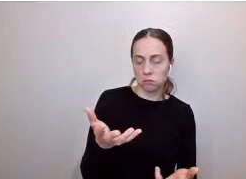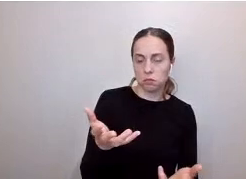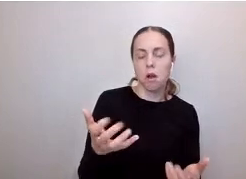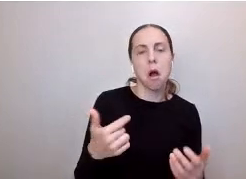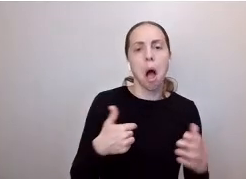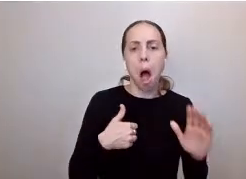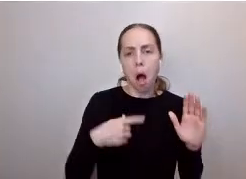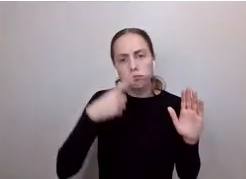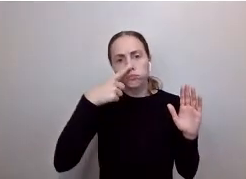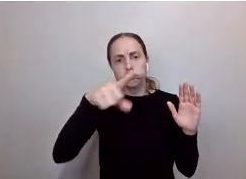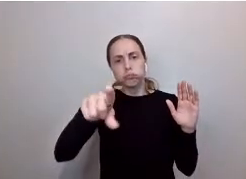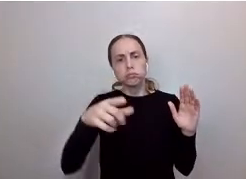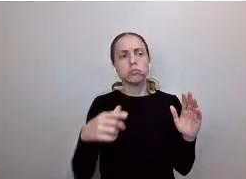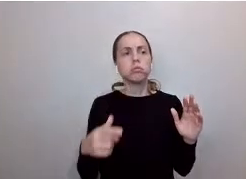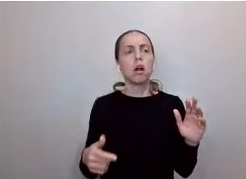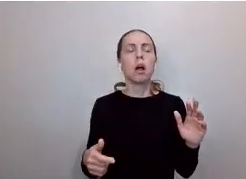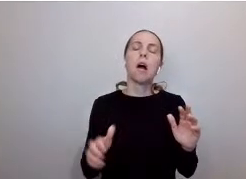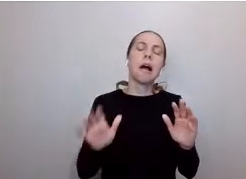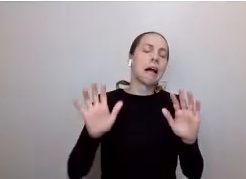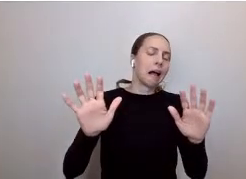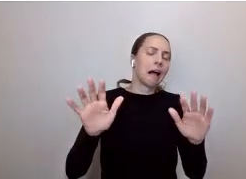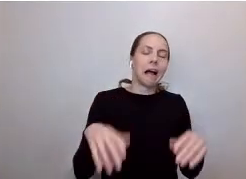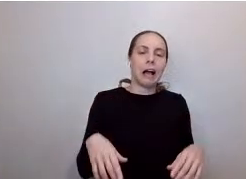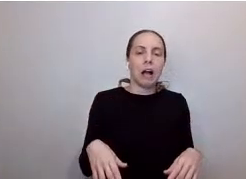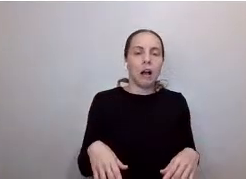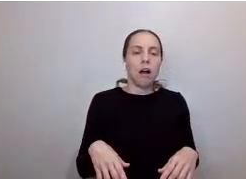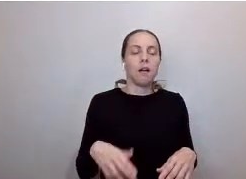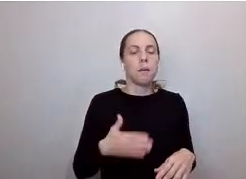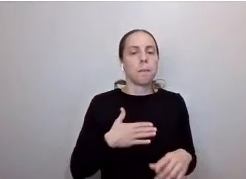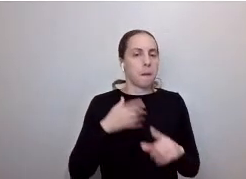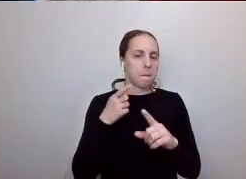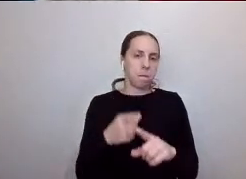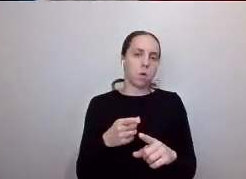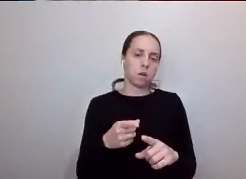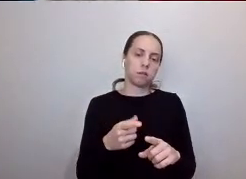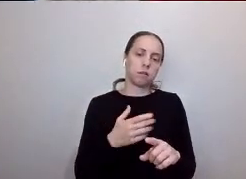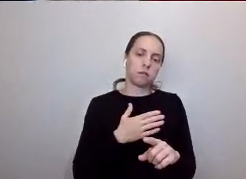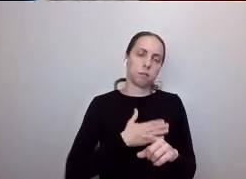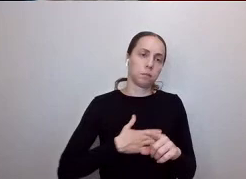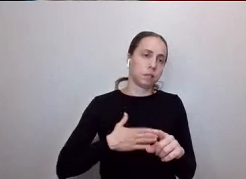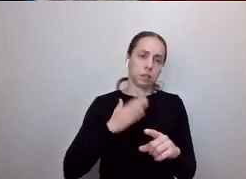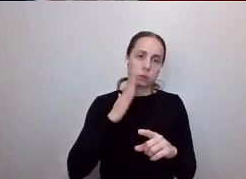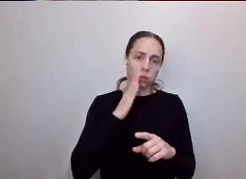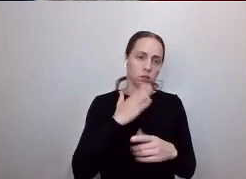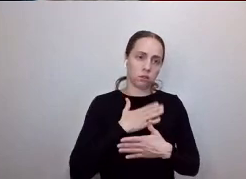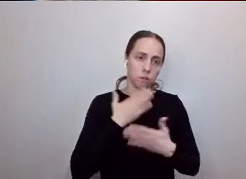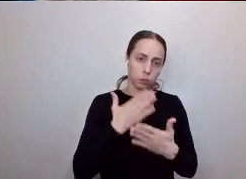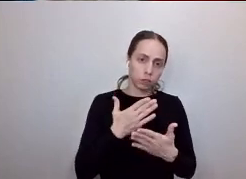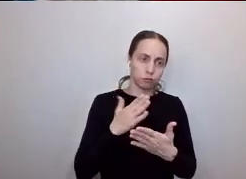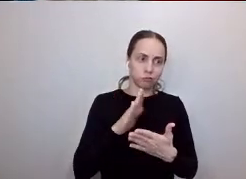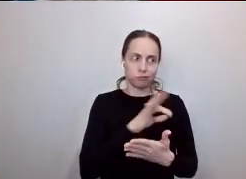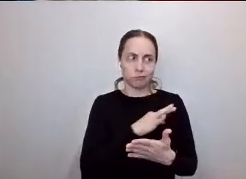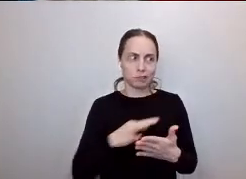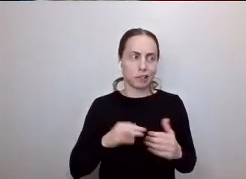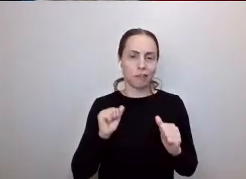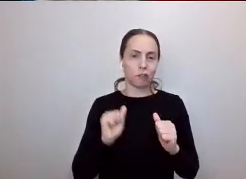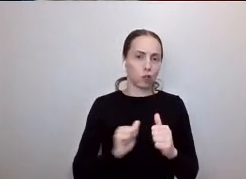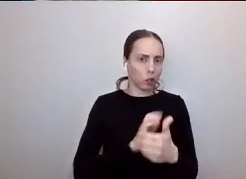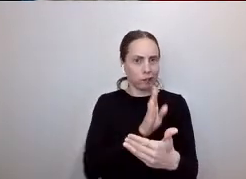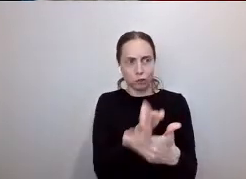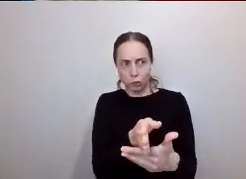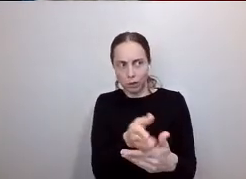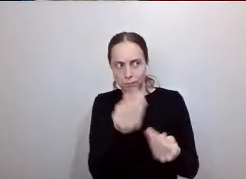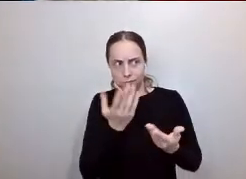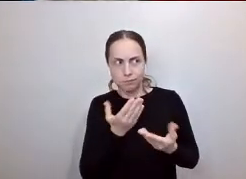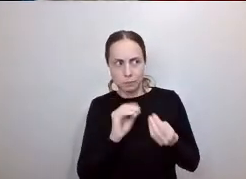that we get, and please, I would appreciate if staff could jump in on my numbers. I believe it's about 30 people that